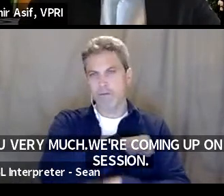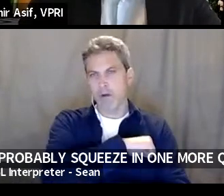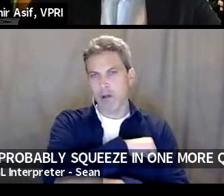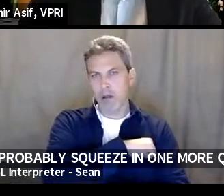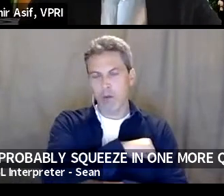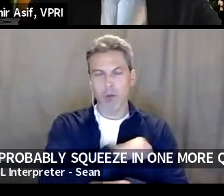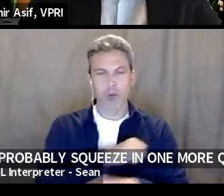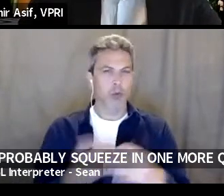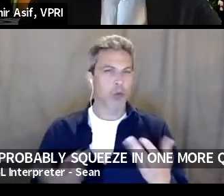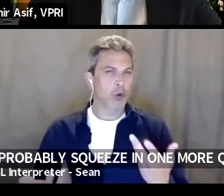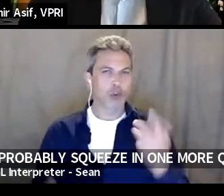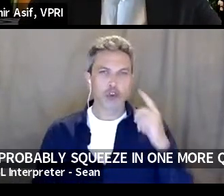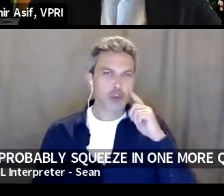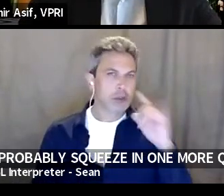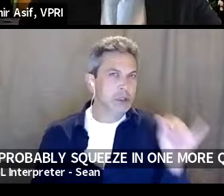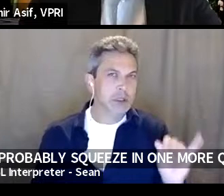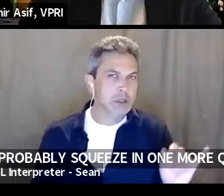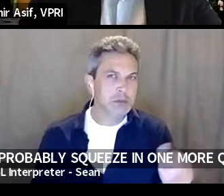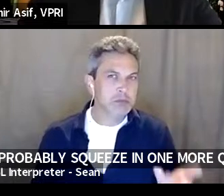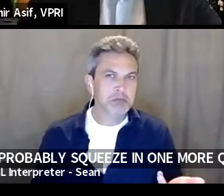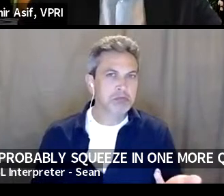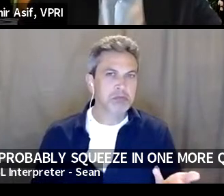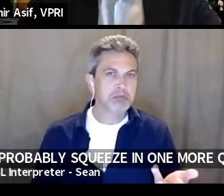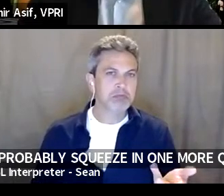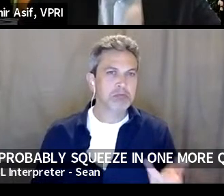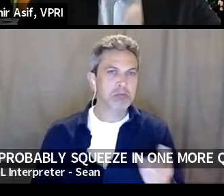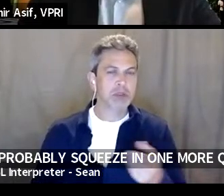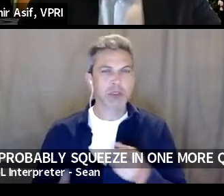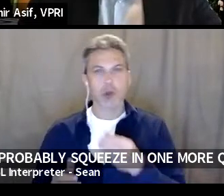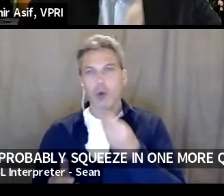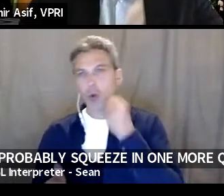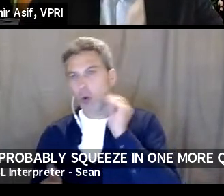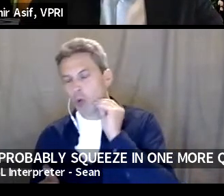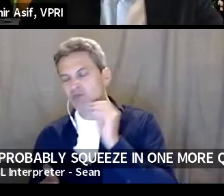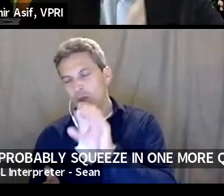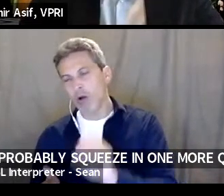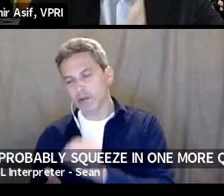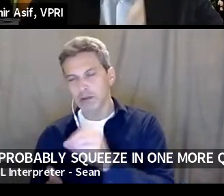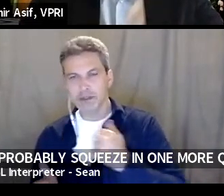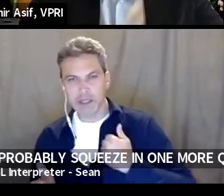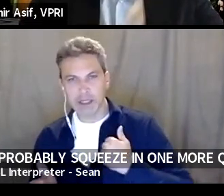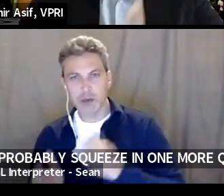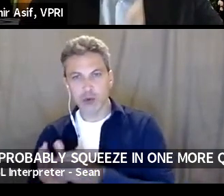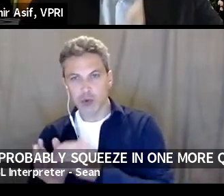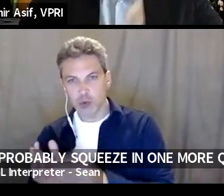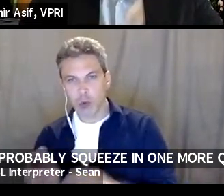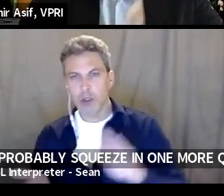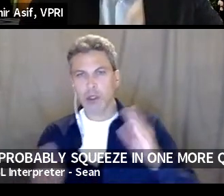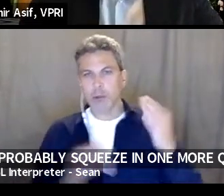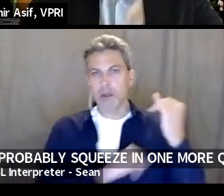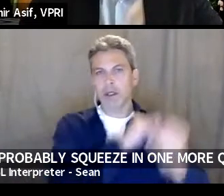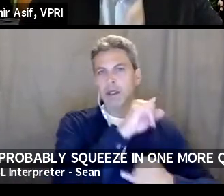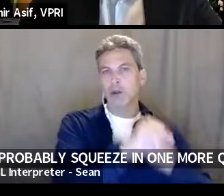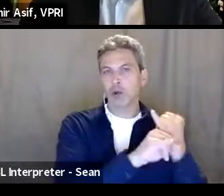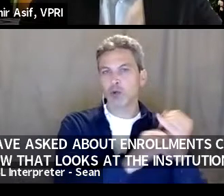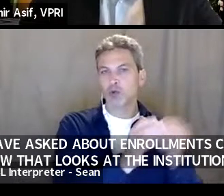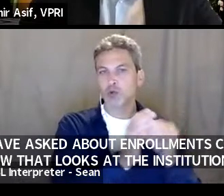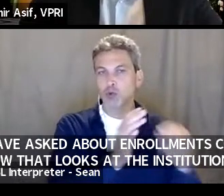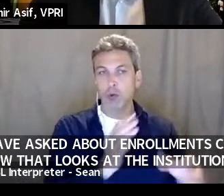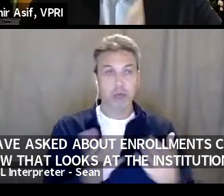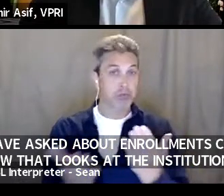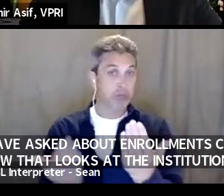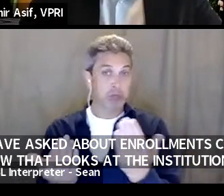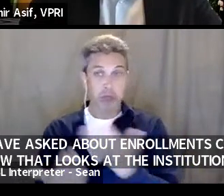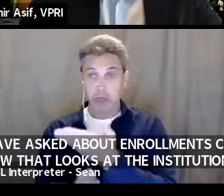that looks at the institution in terms of domestic and international students. And I wonder if the panel at a high level can comment on how